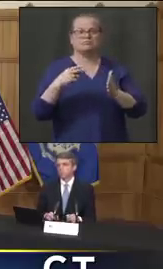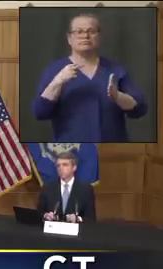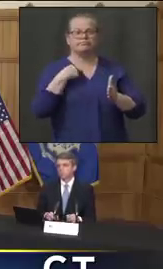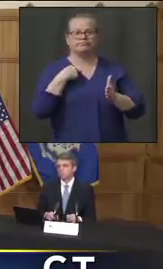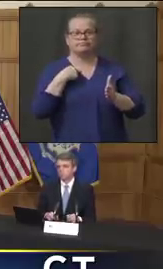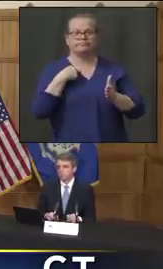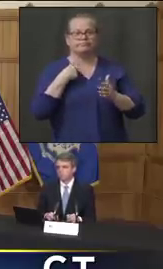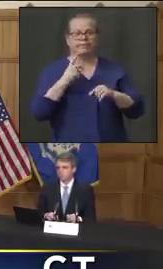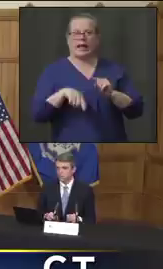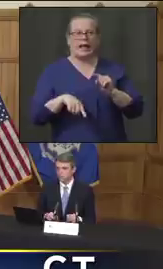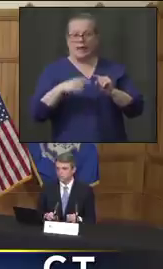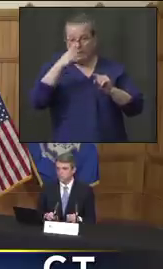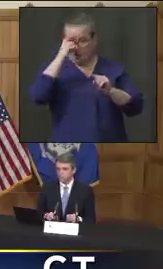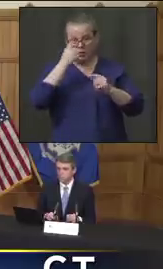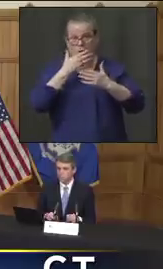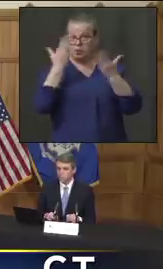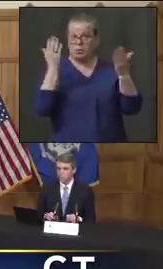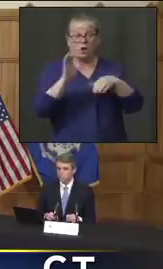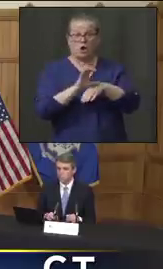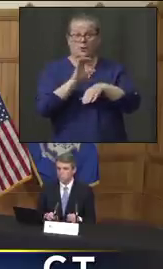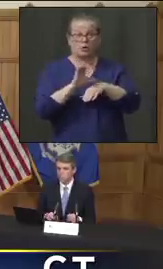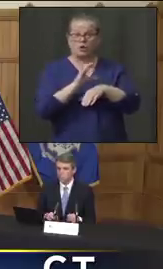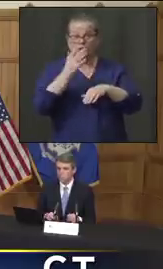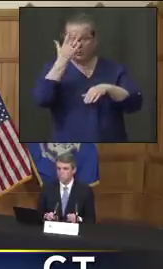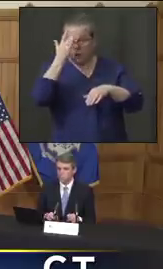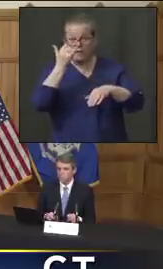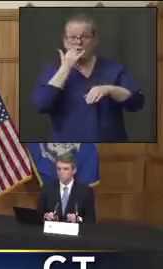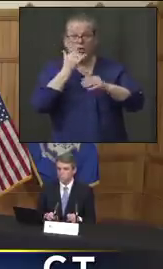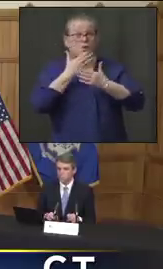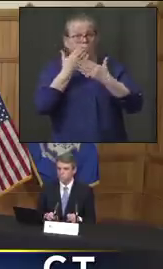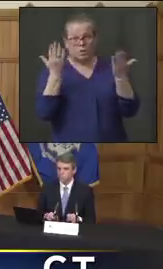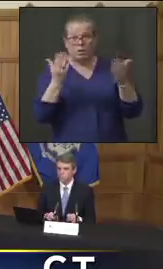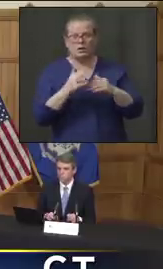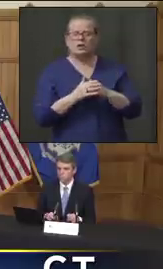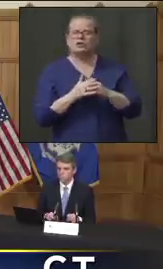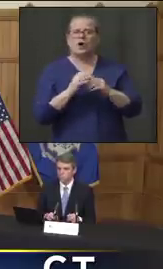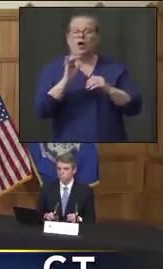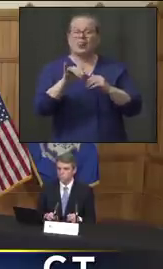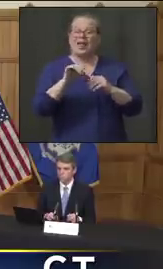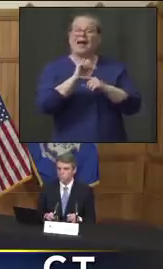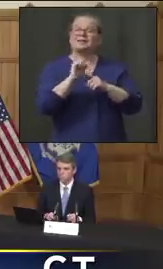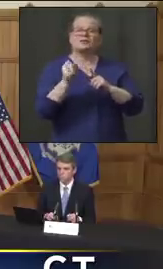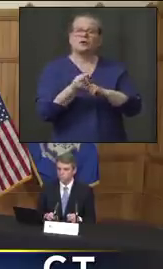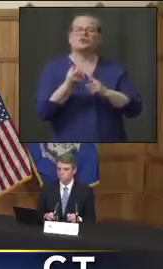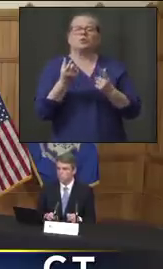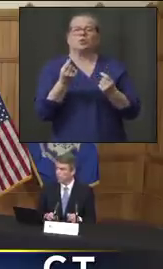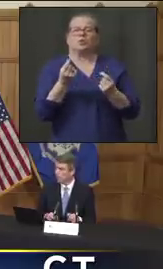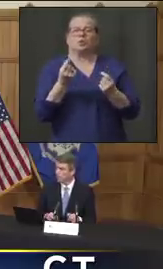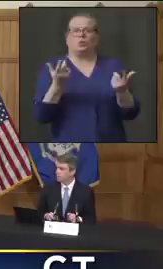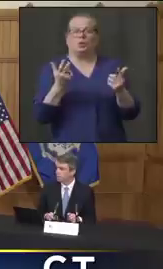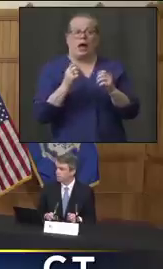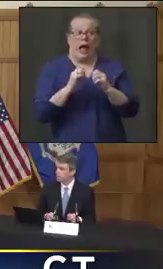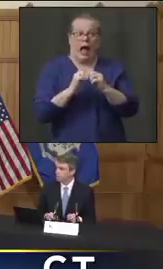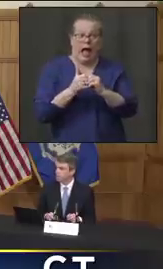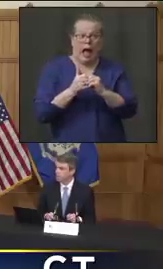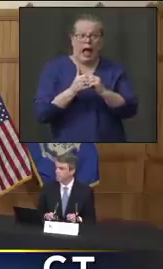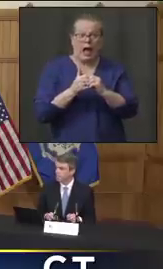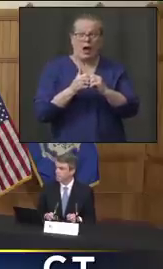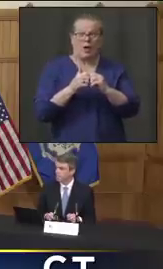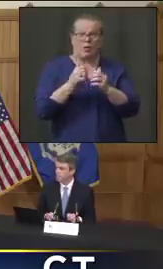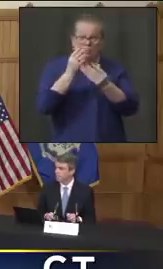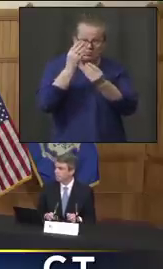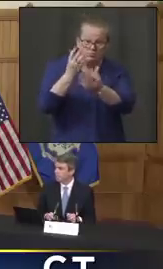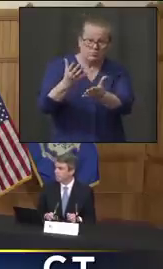for folks in that situation, and what sort of reassurances can you provide them that they're not being overlooked?